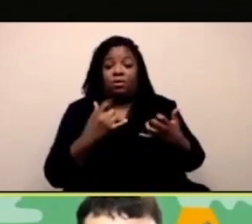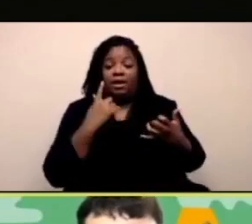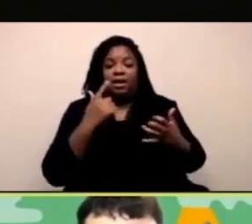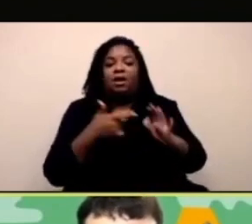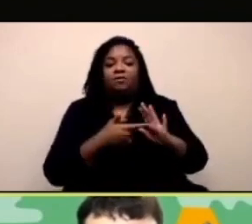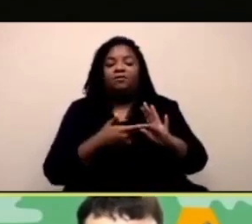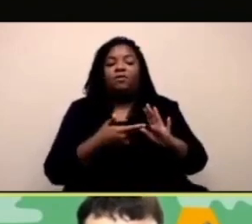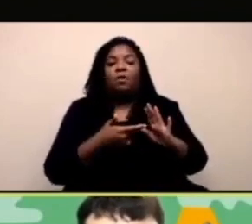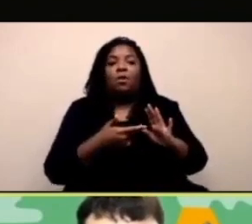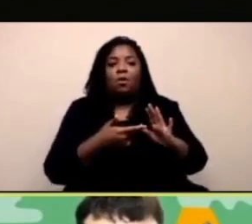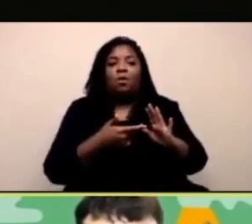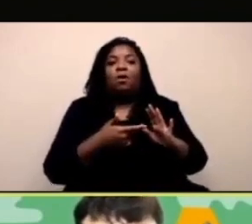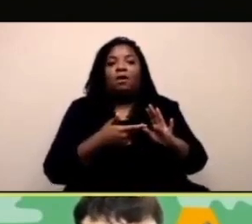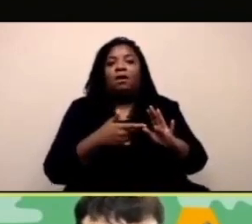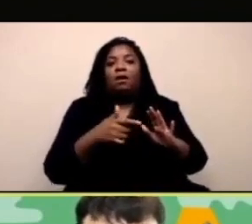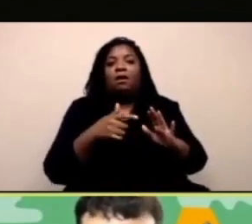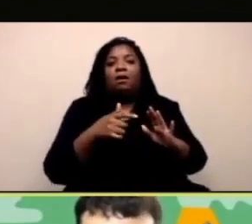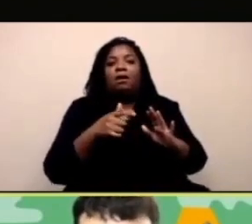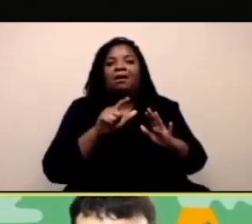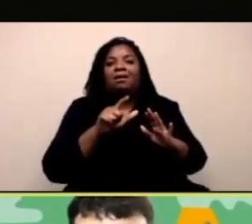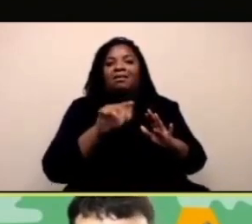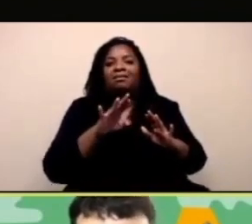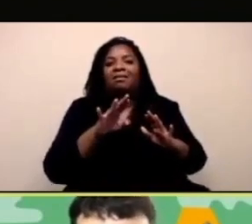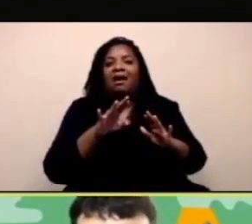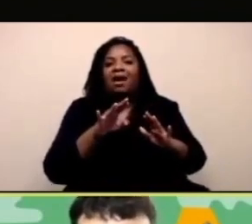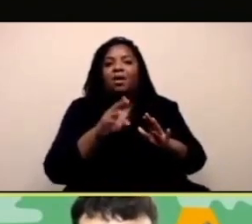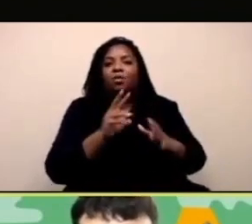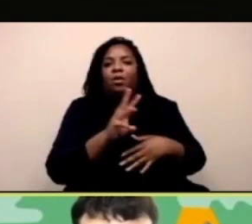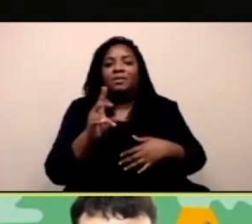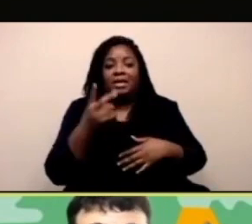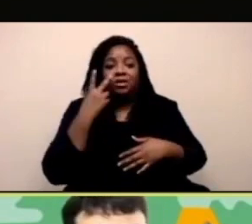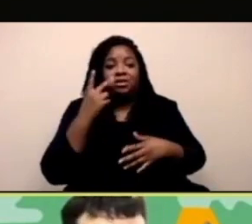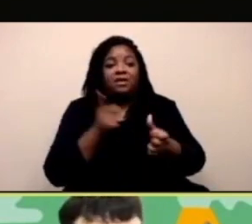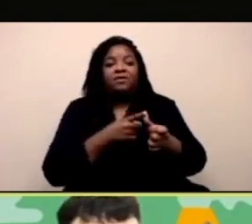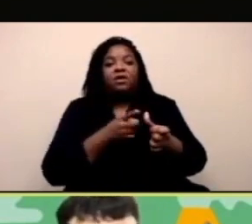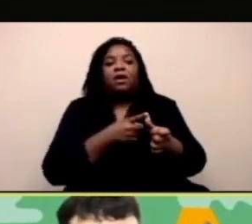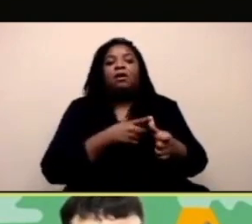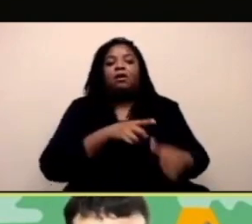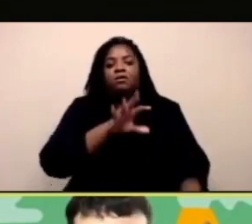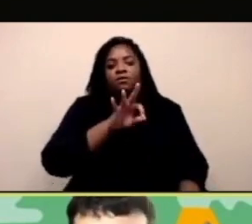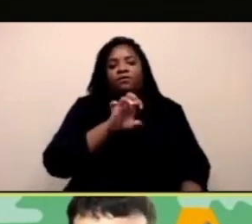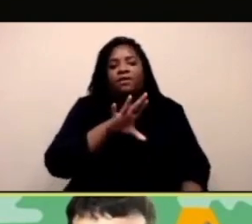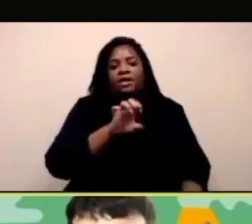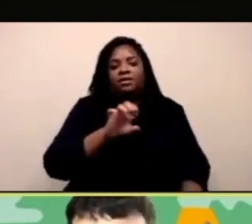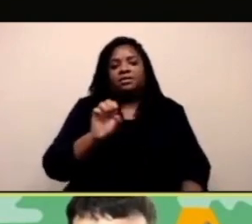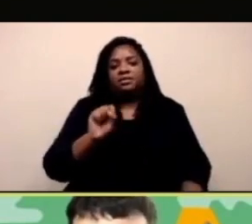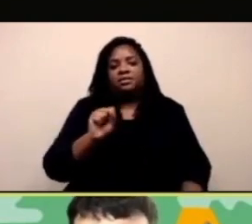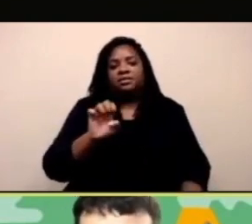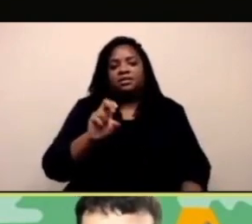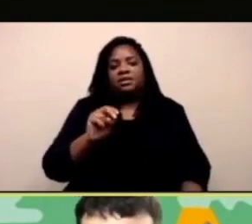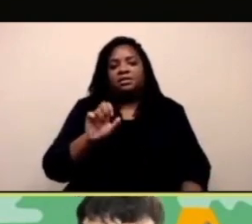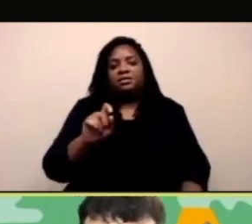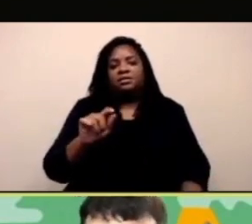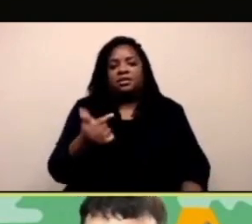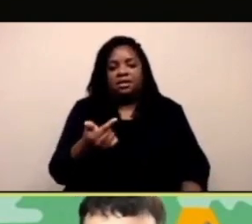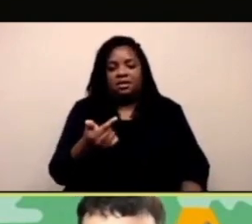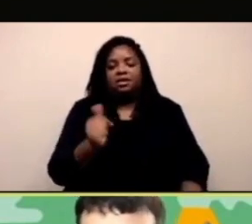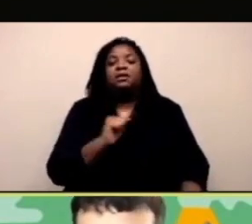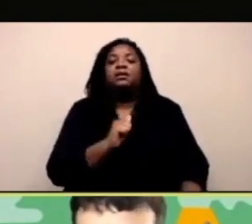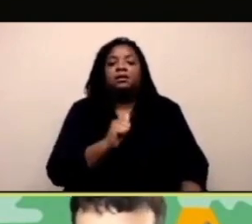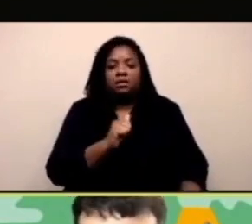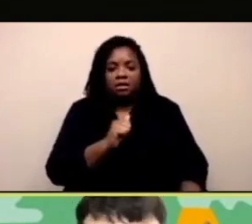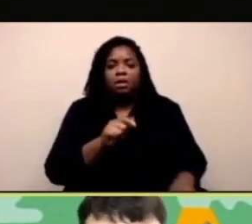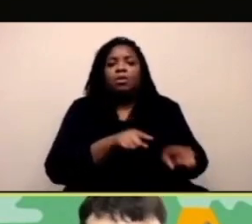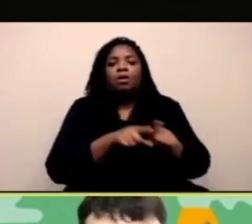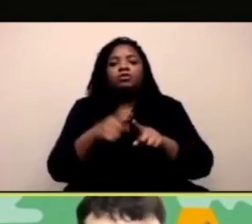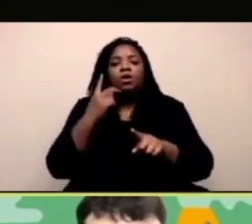sites. So we're going to play with this first one, face sensing, but also be sure to check out animated text. Play with words in new ways